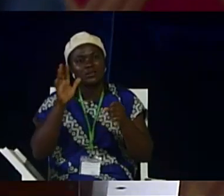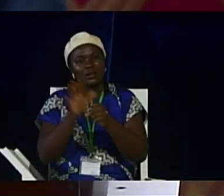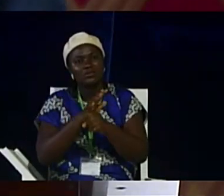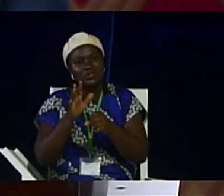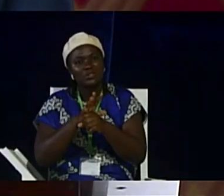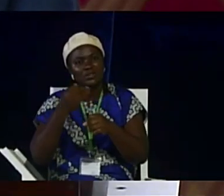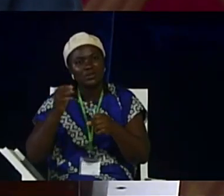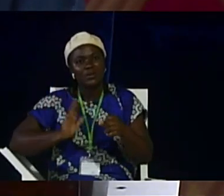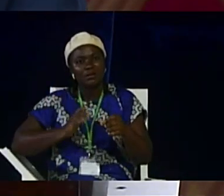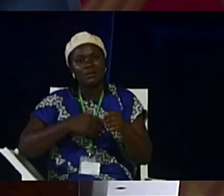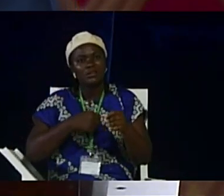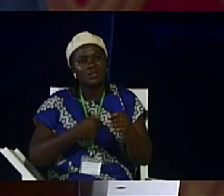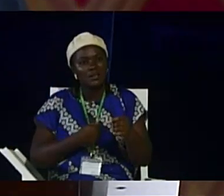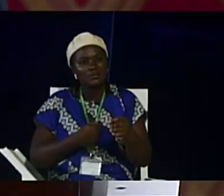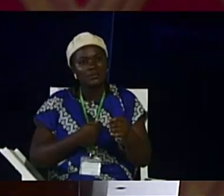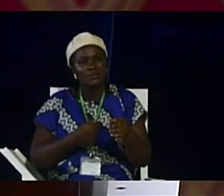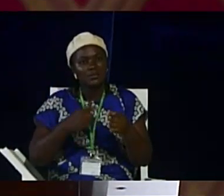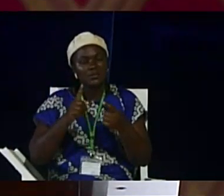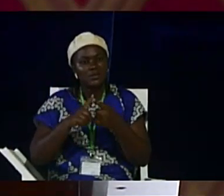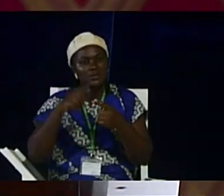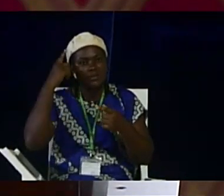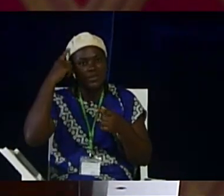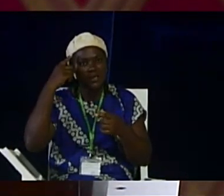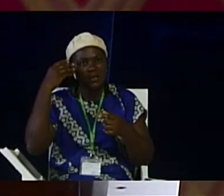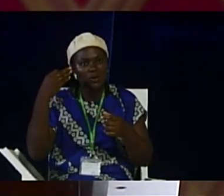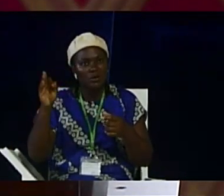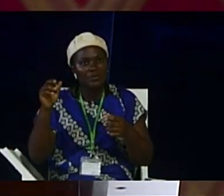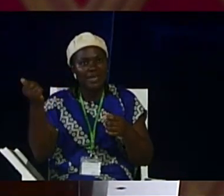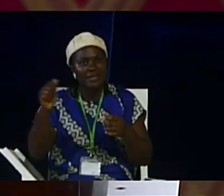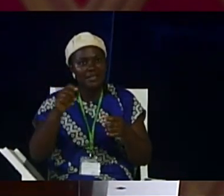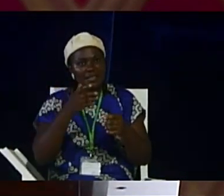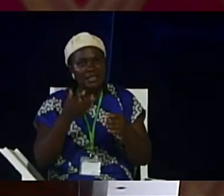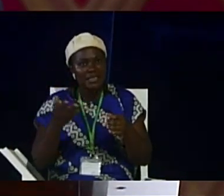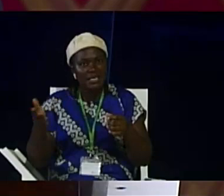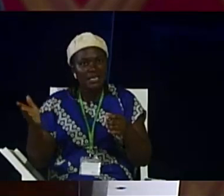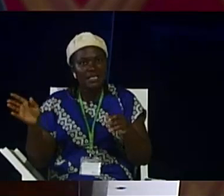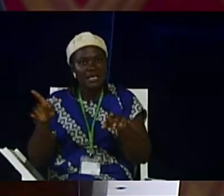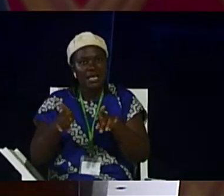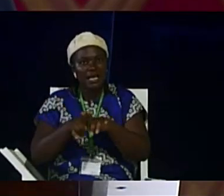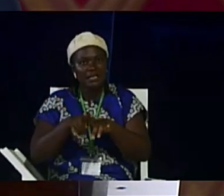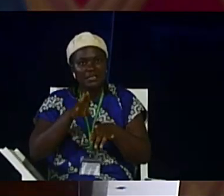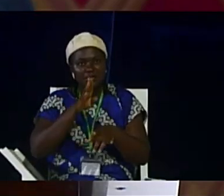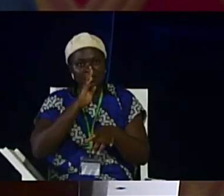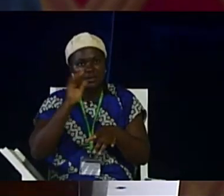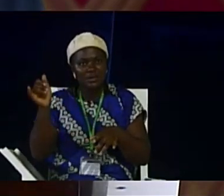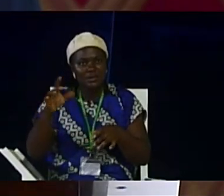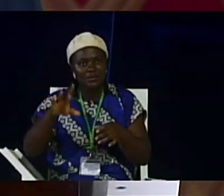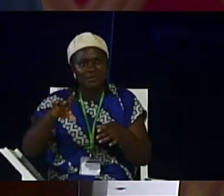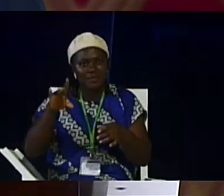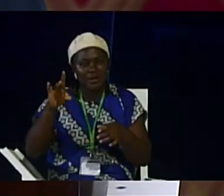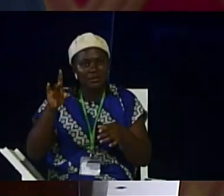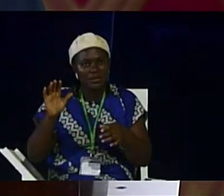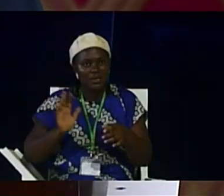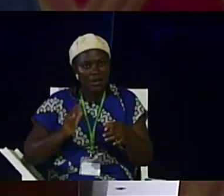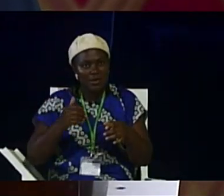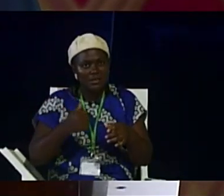ourselves to think of anything as being from